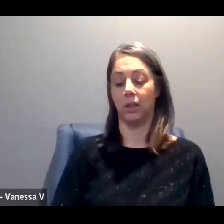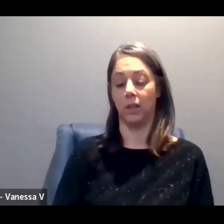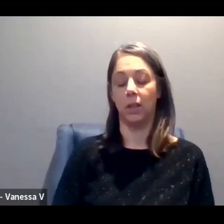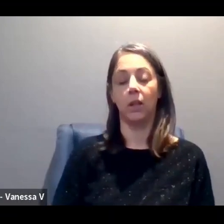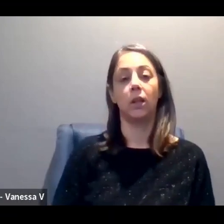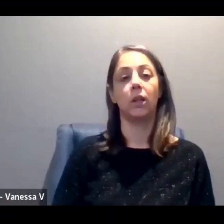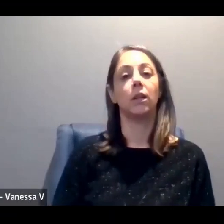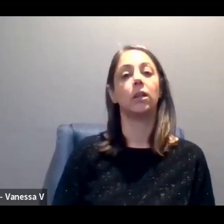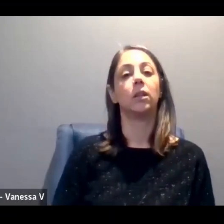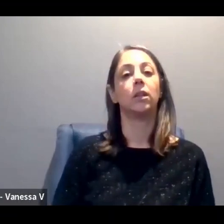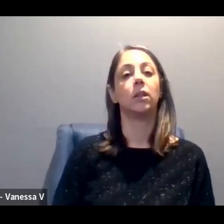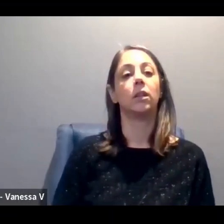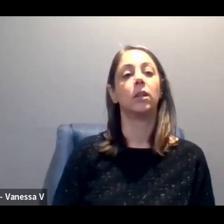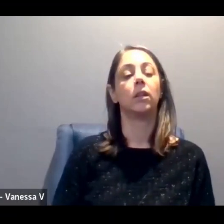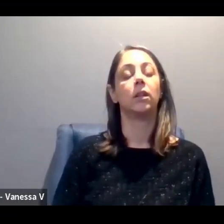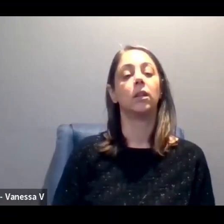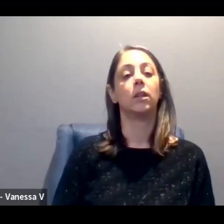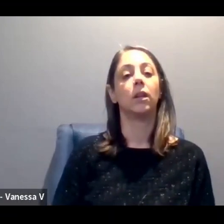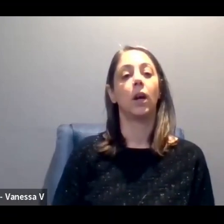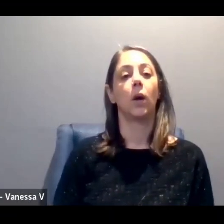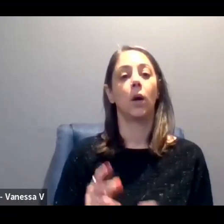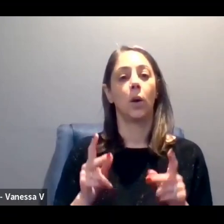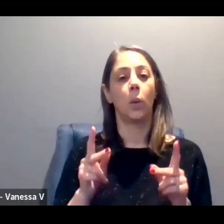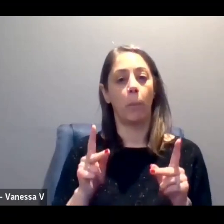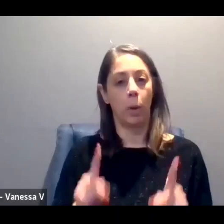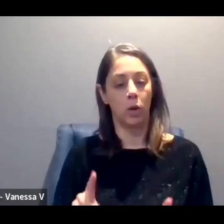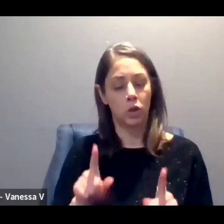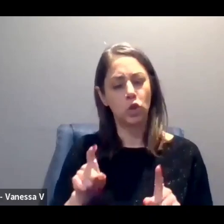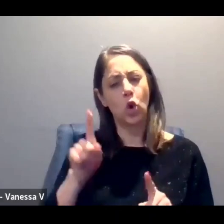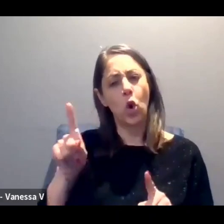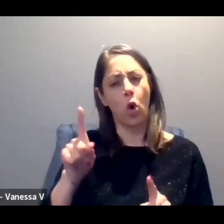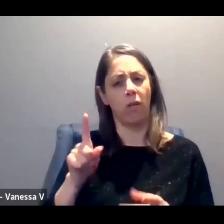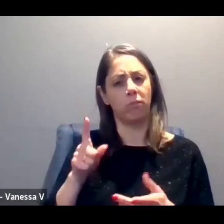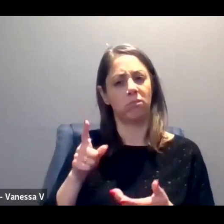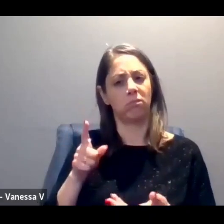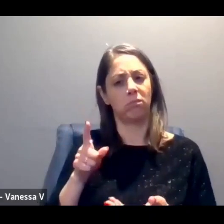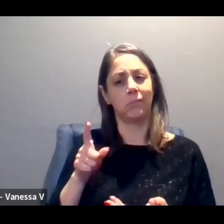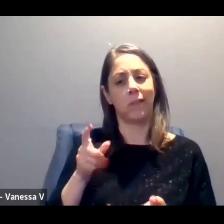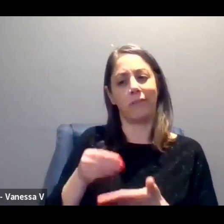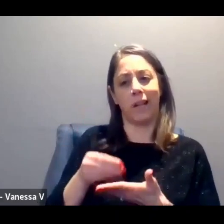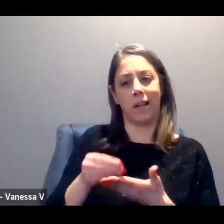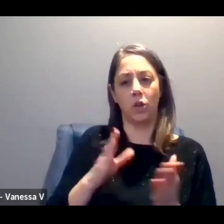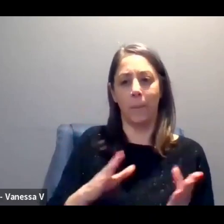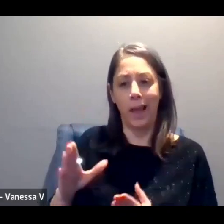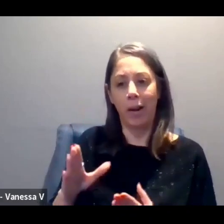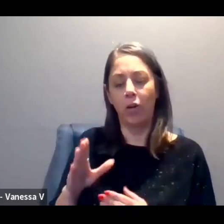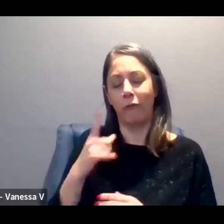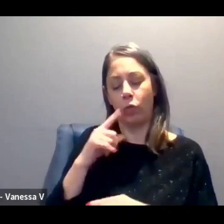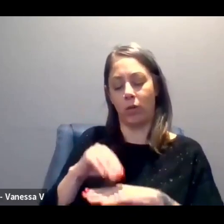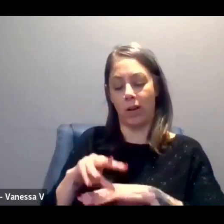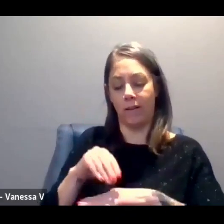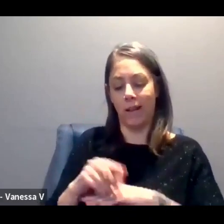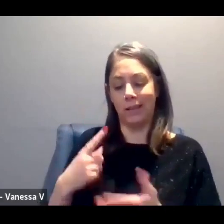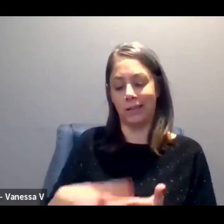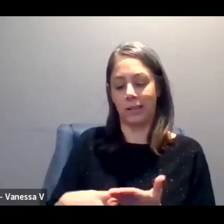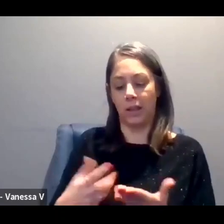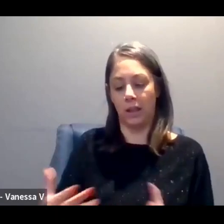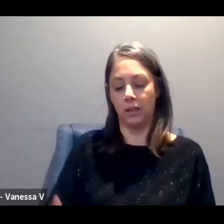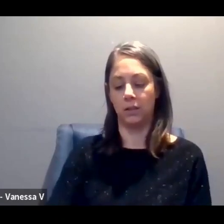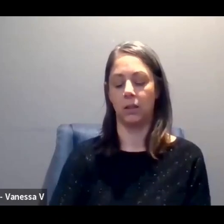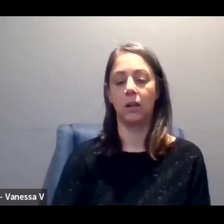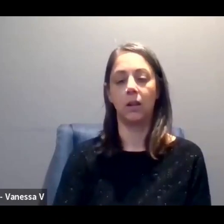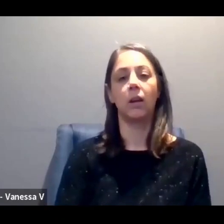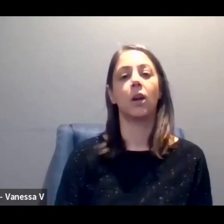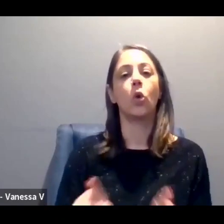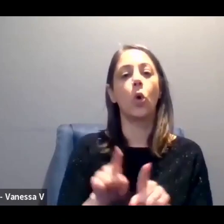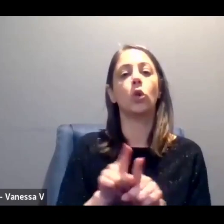again, really a person should largely go to their financial planner or advisor to discuss some of these things, as well as the